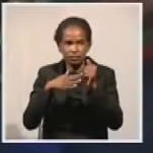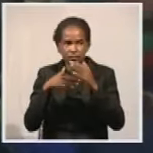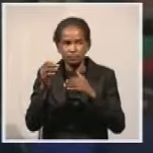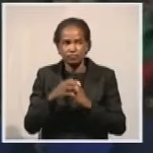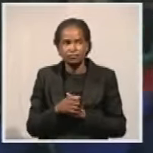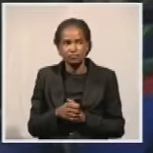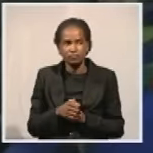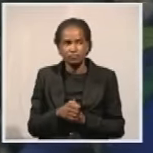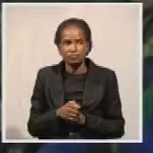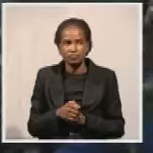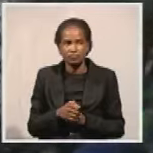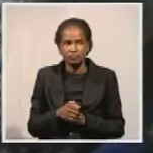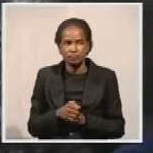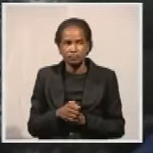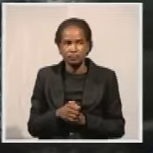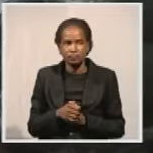went there,